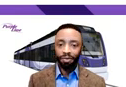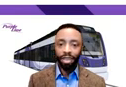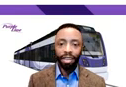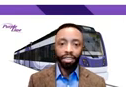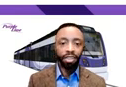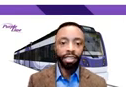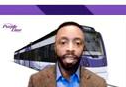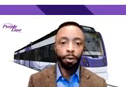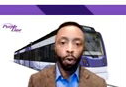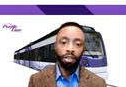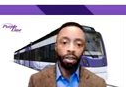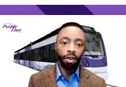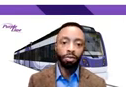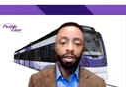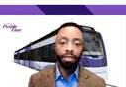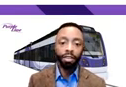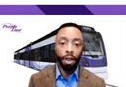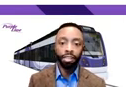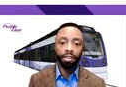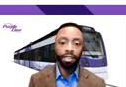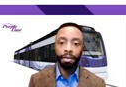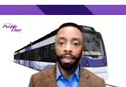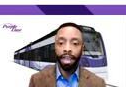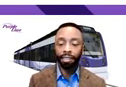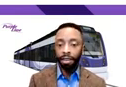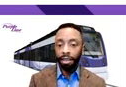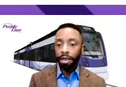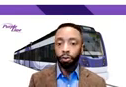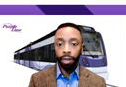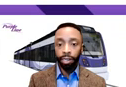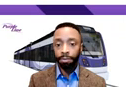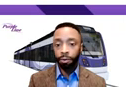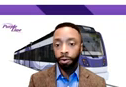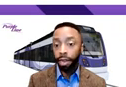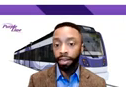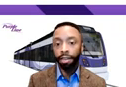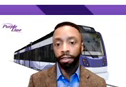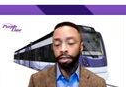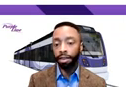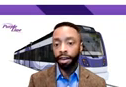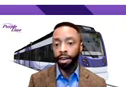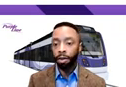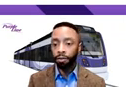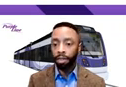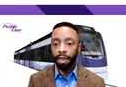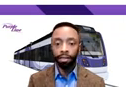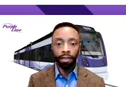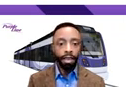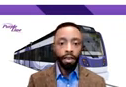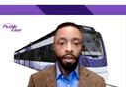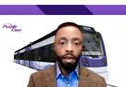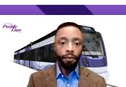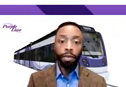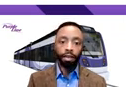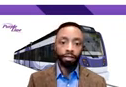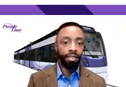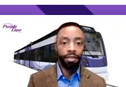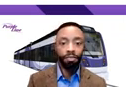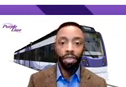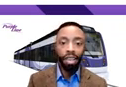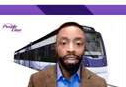So, as you can see, work along the project alignment has progressed quite nicely over the last